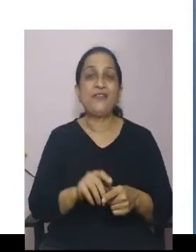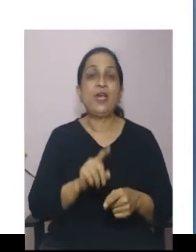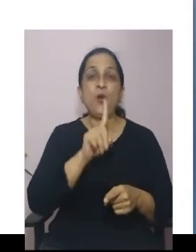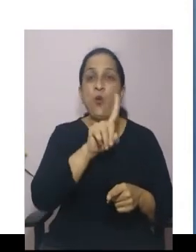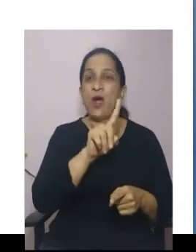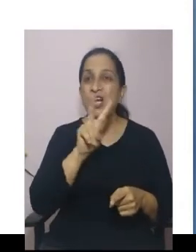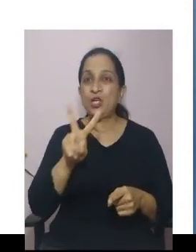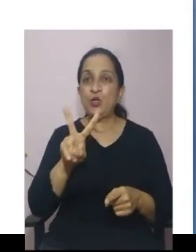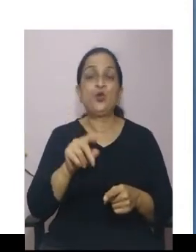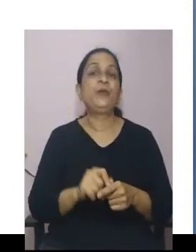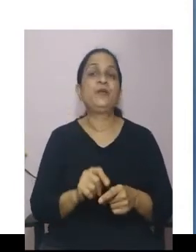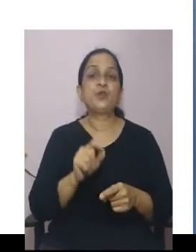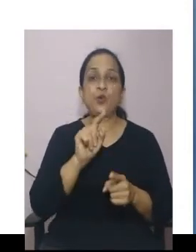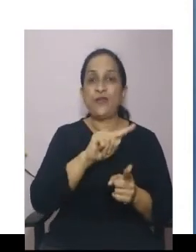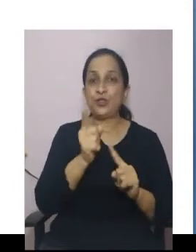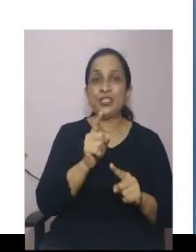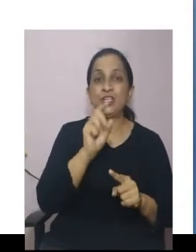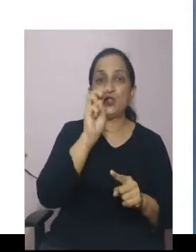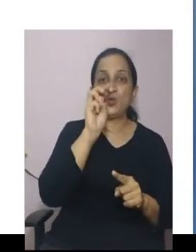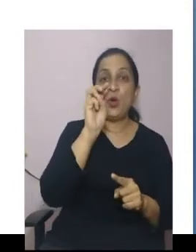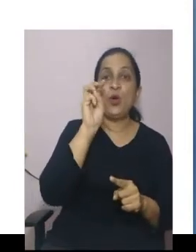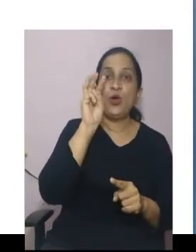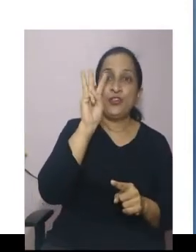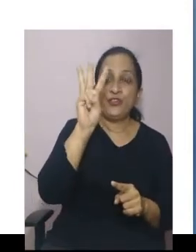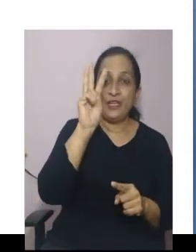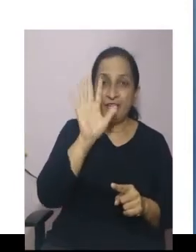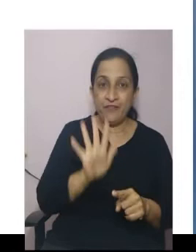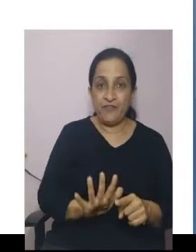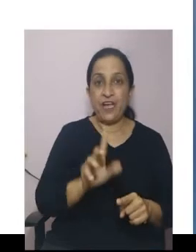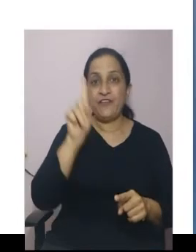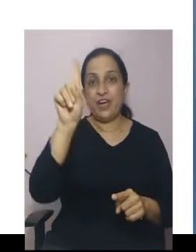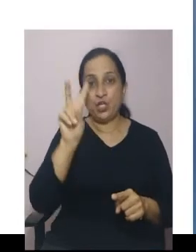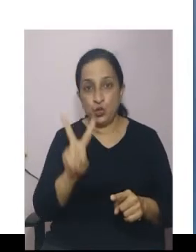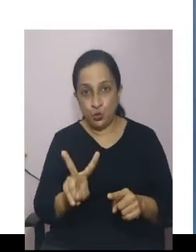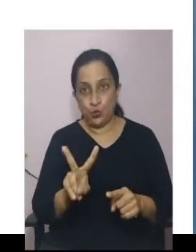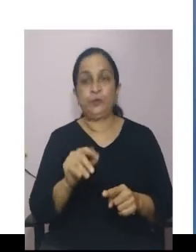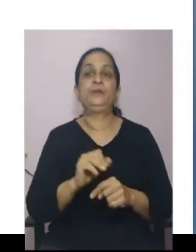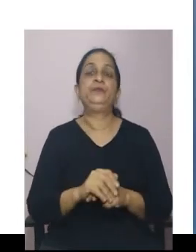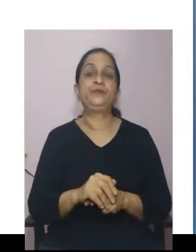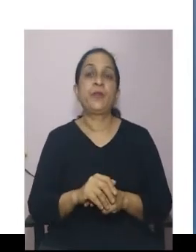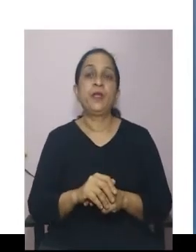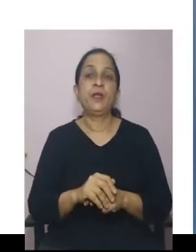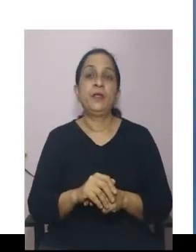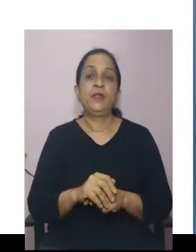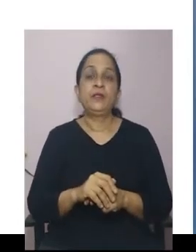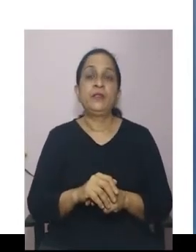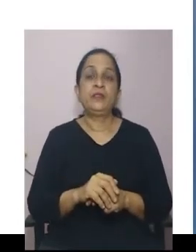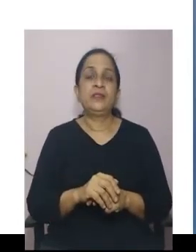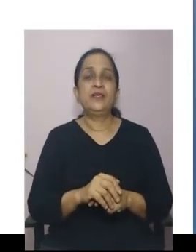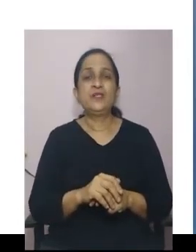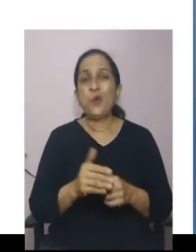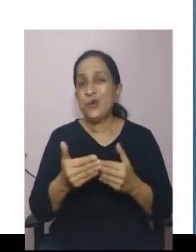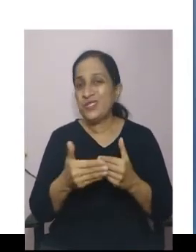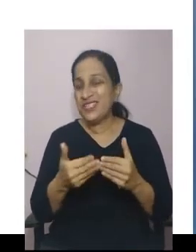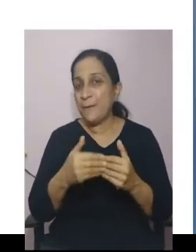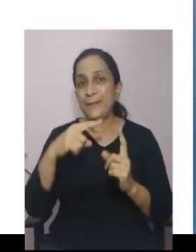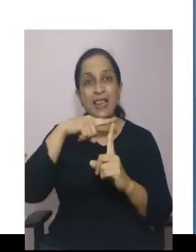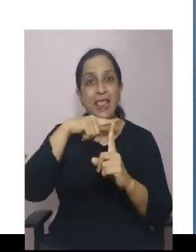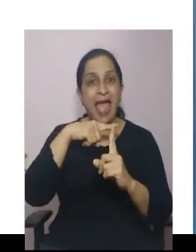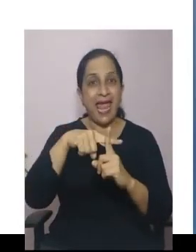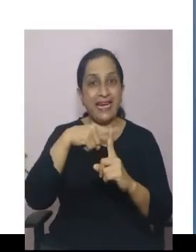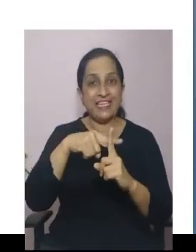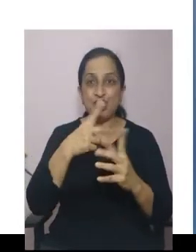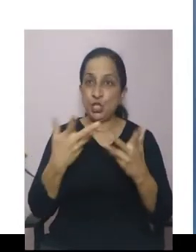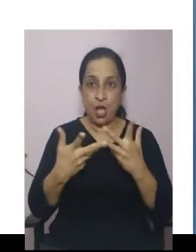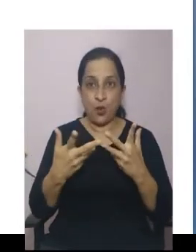then 1 2 becomes 1 2, 1 2 row becomes 1 2 column. Okay, now it is simple addition,